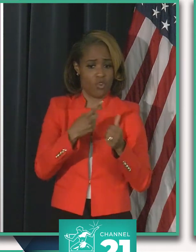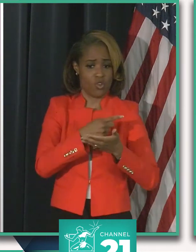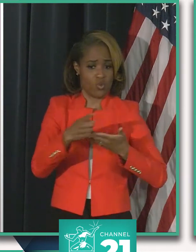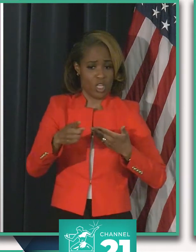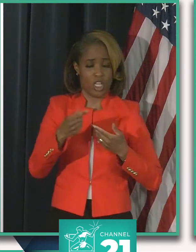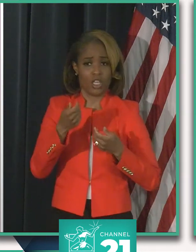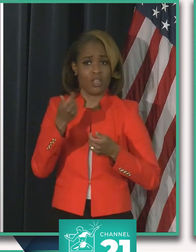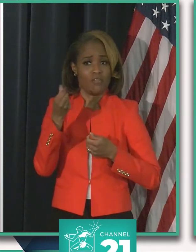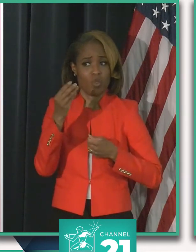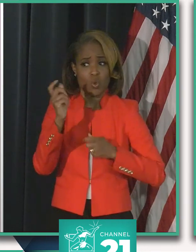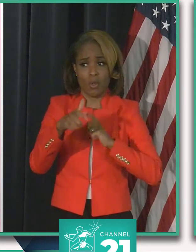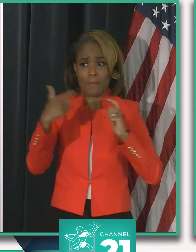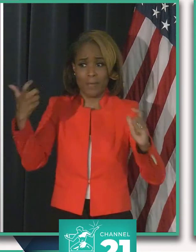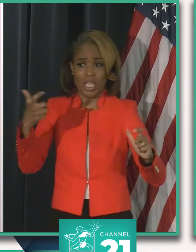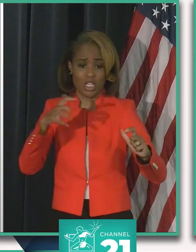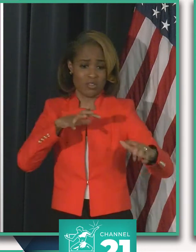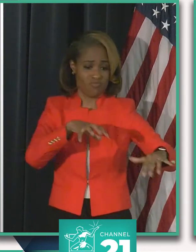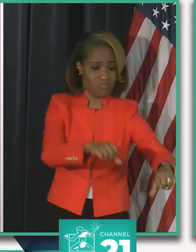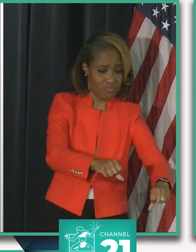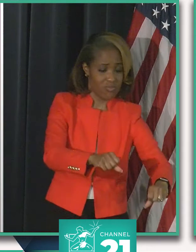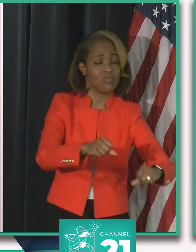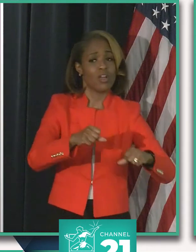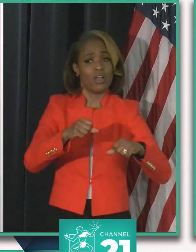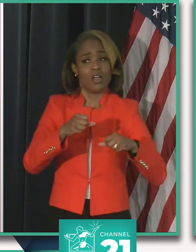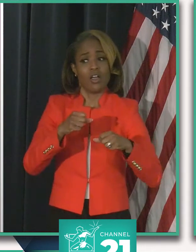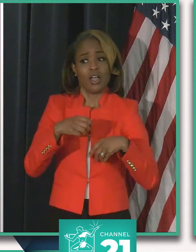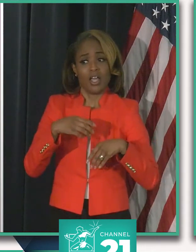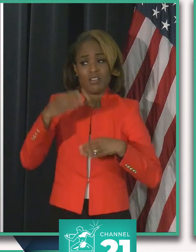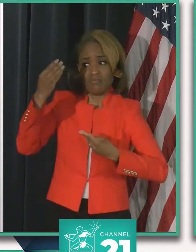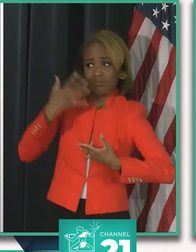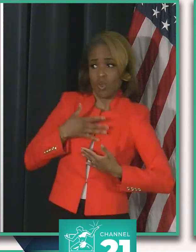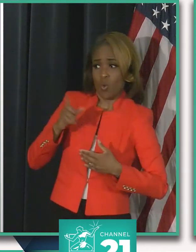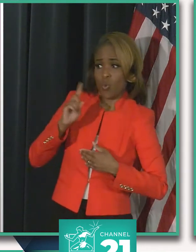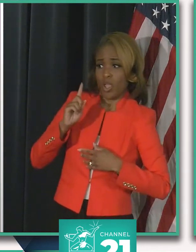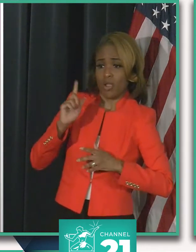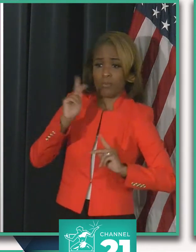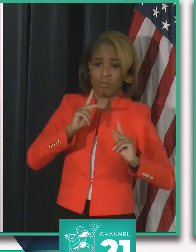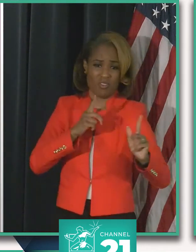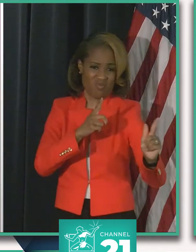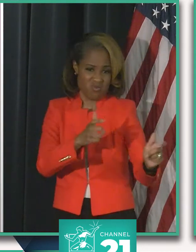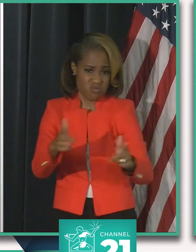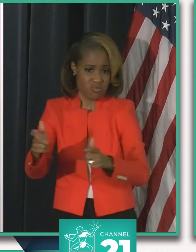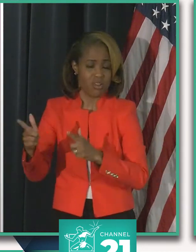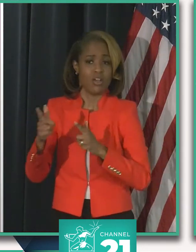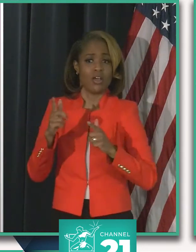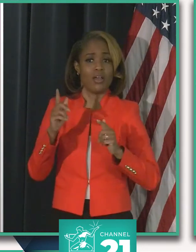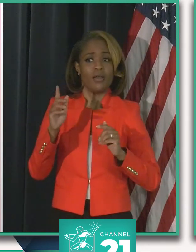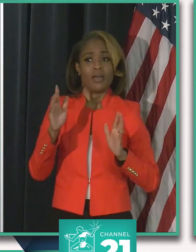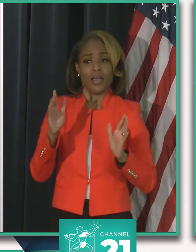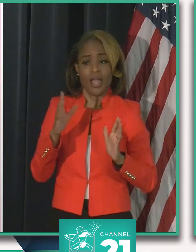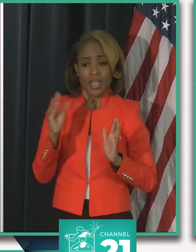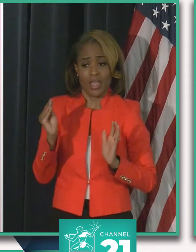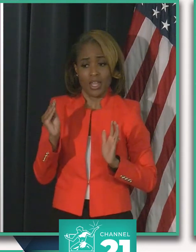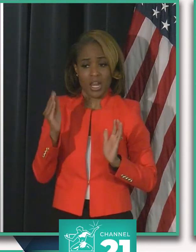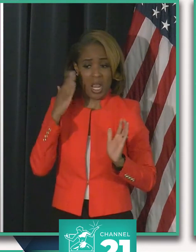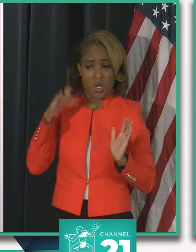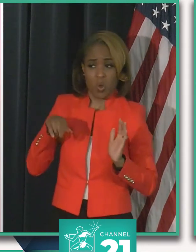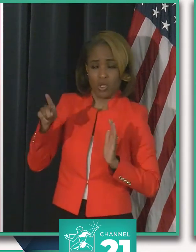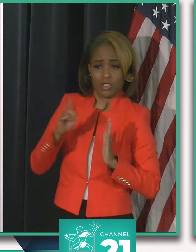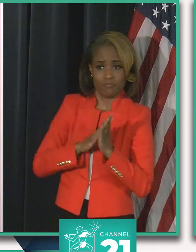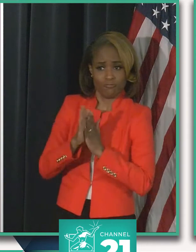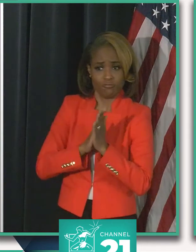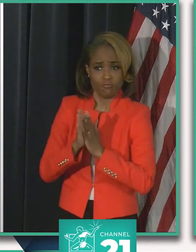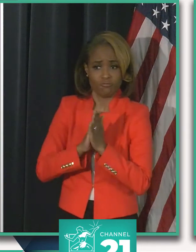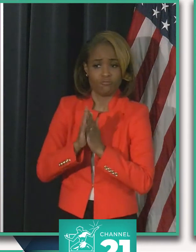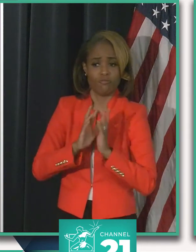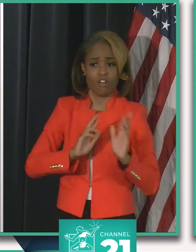busts as a result of it, letting us know where shots were fired, where we might not have gotten a report. And I know he's very anxious to